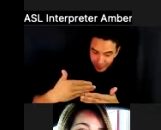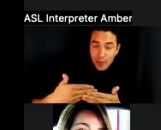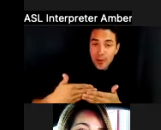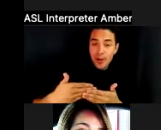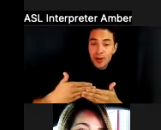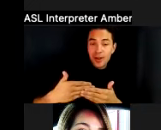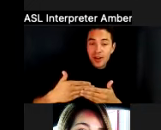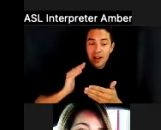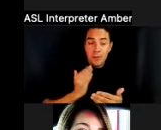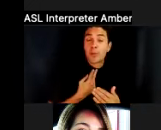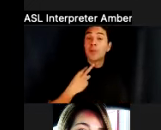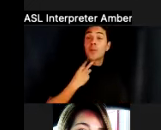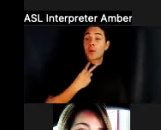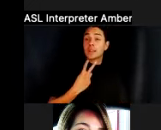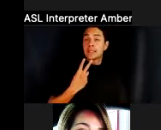voices, right?